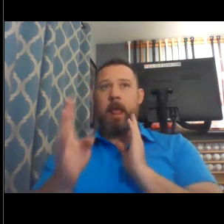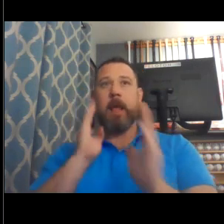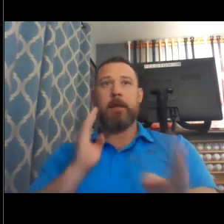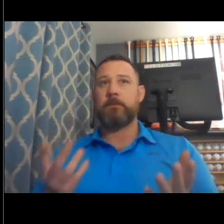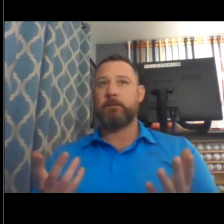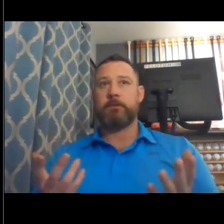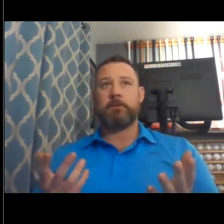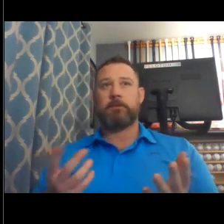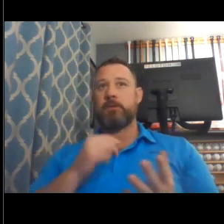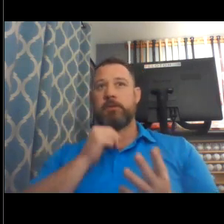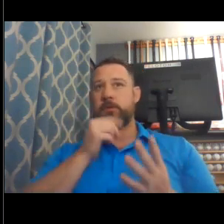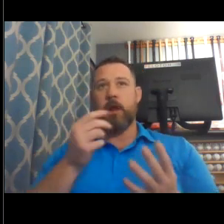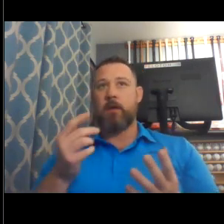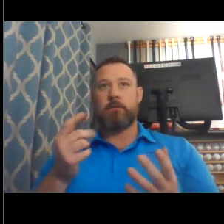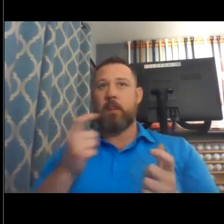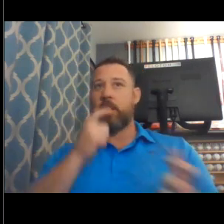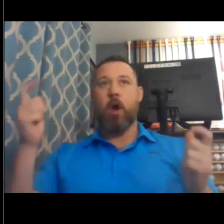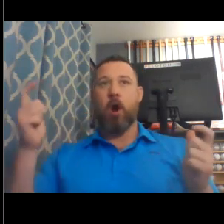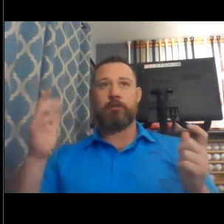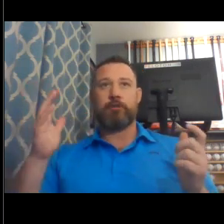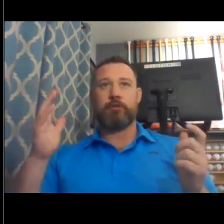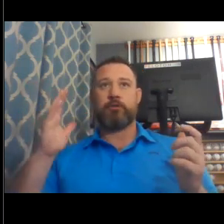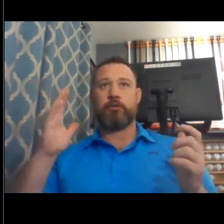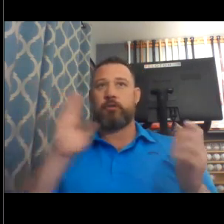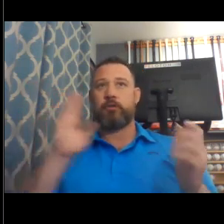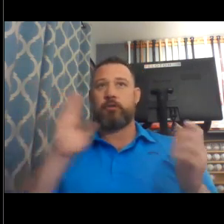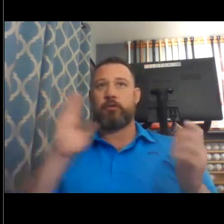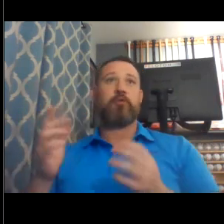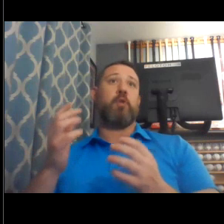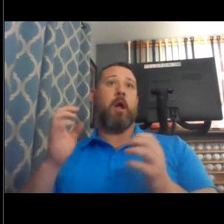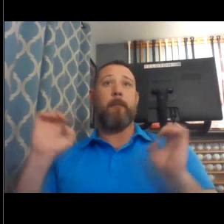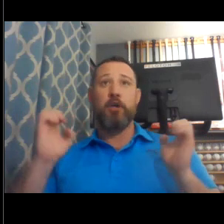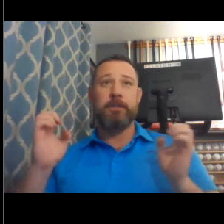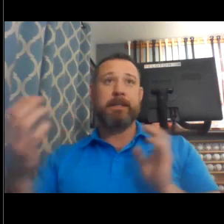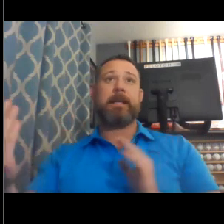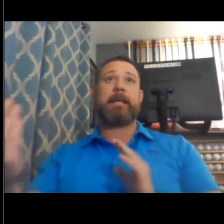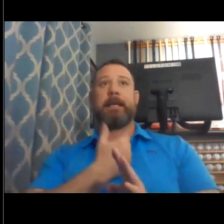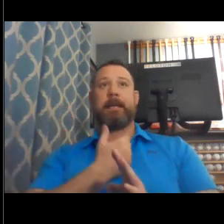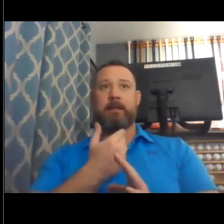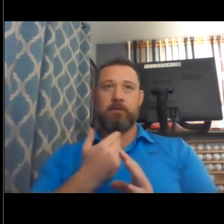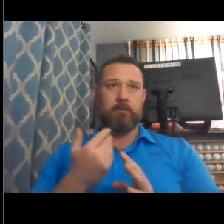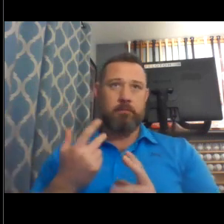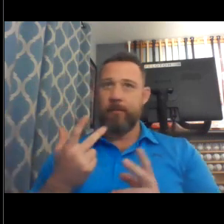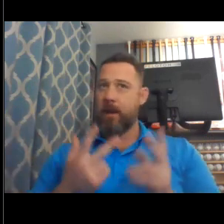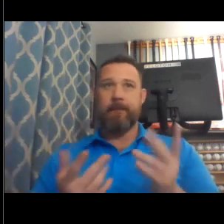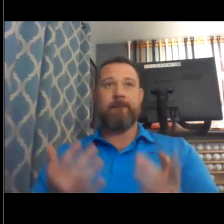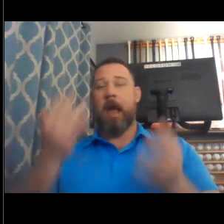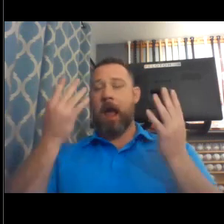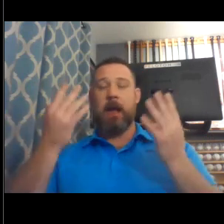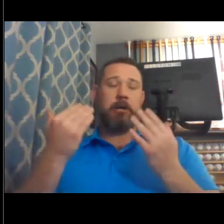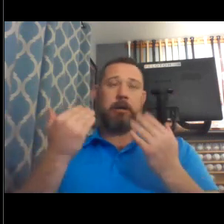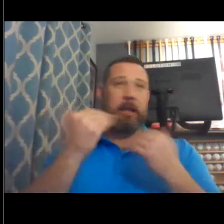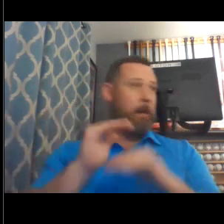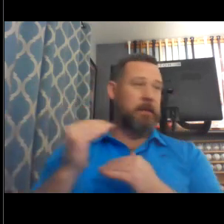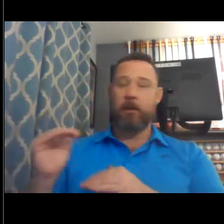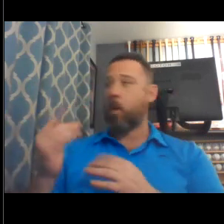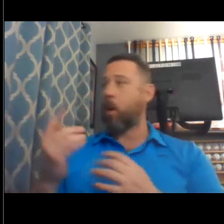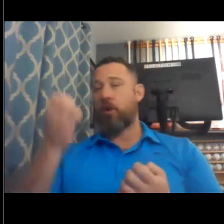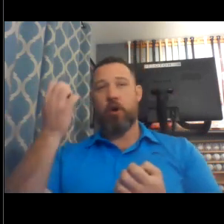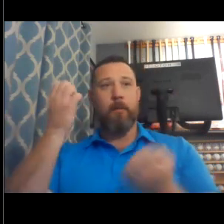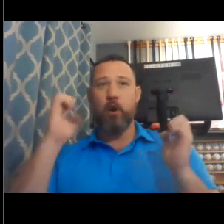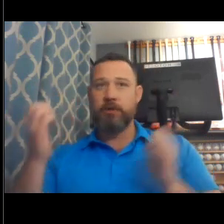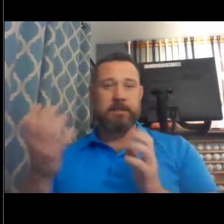There's not large shoulders. We're trying to get emergency equipment in to mitigate the fire or other emergency that's occurring. We've got